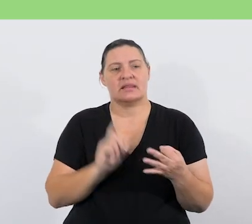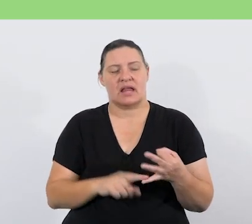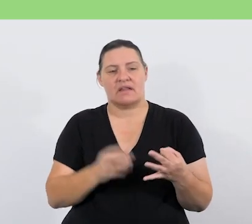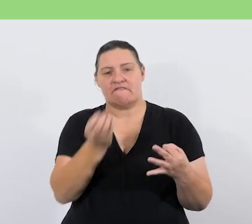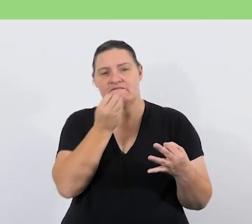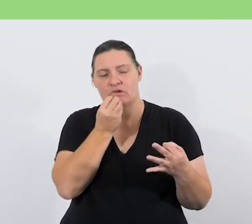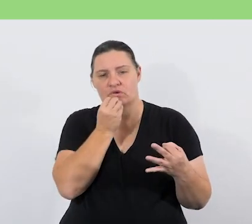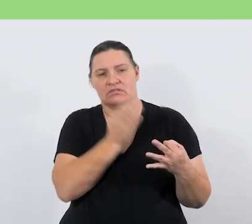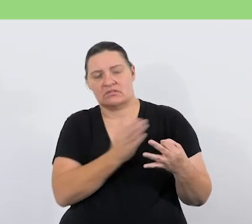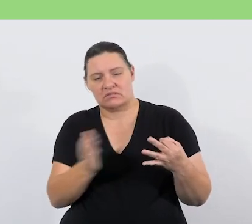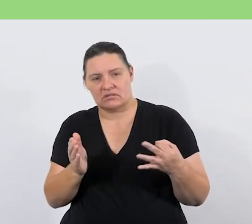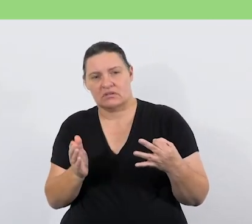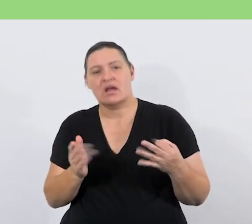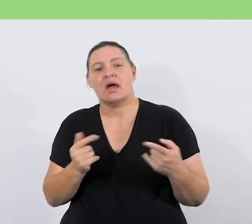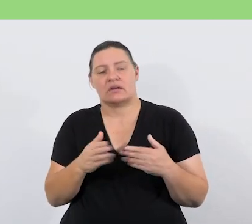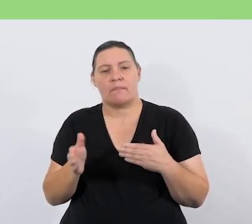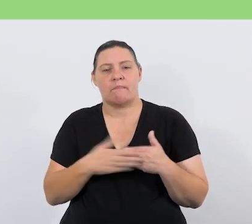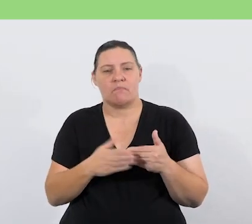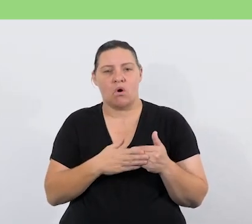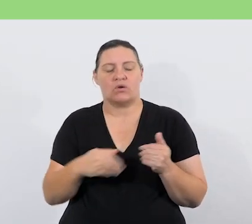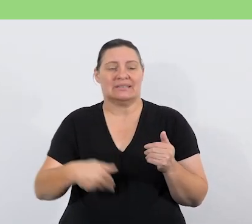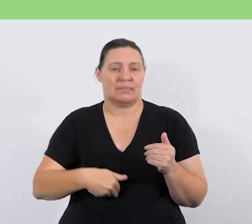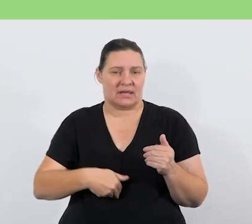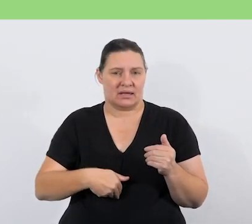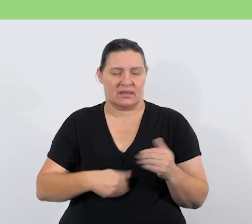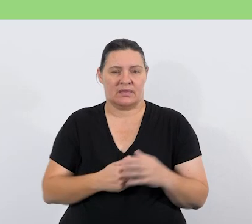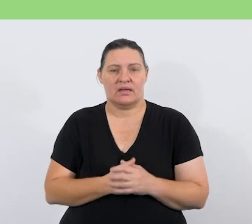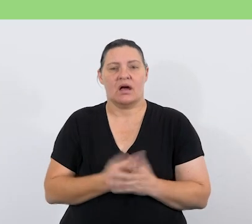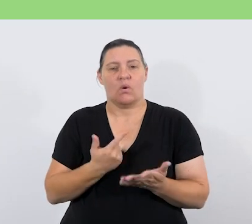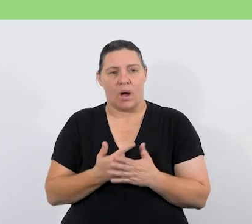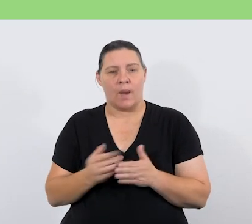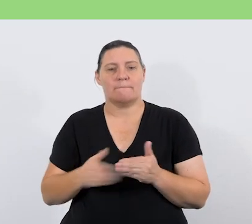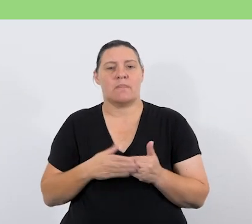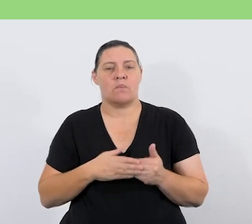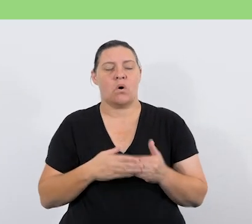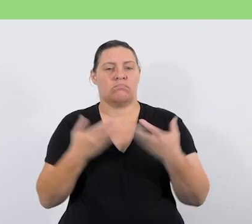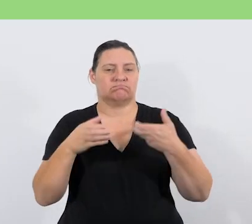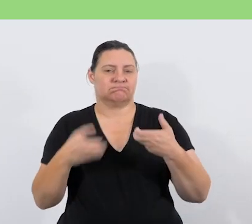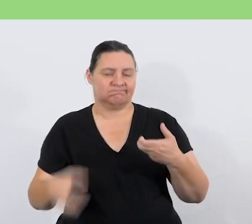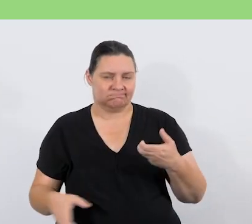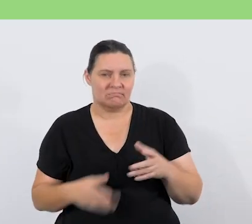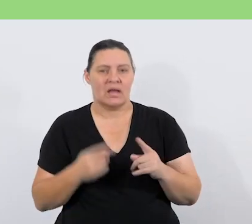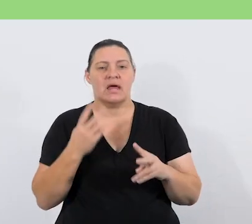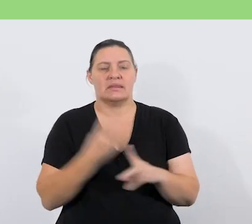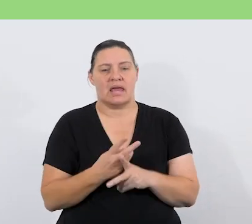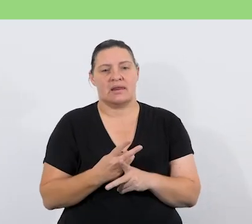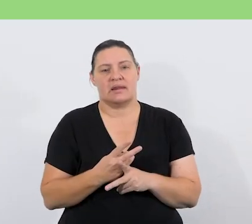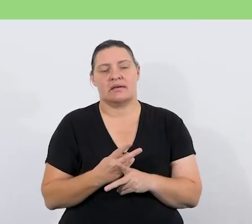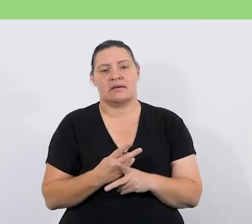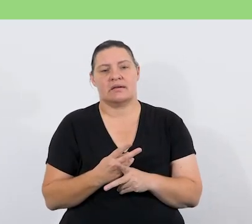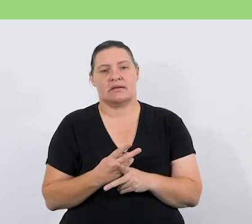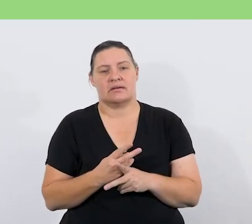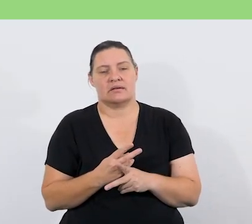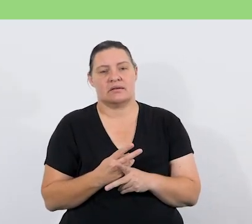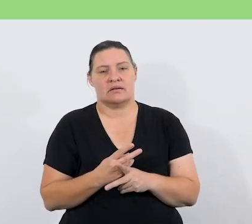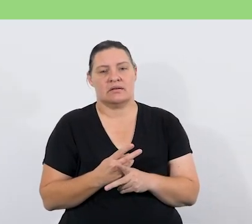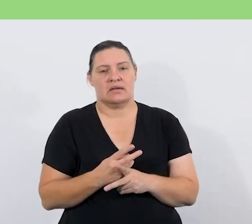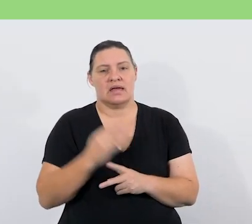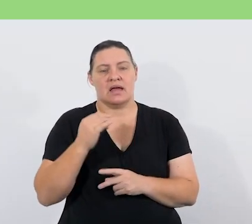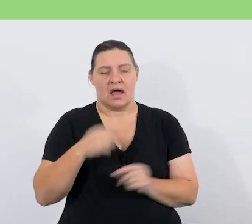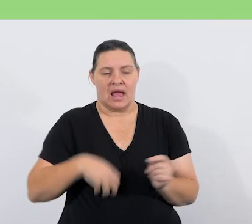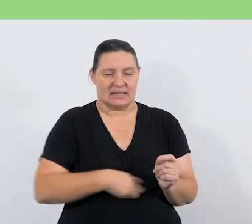is digestion. So when we are speaking about digestion, we are speaking about the breaking down of the food particles into